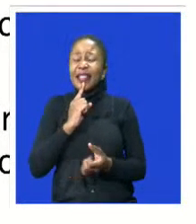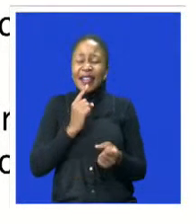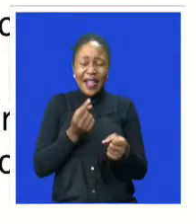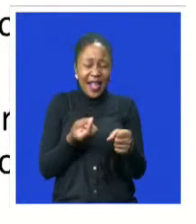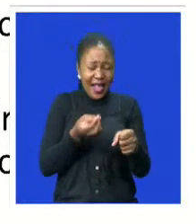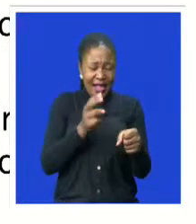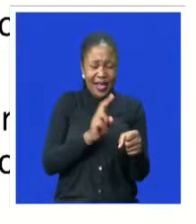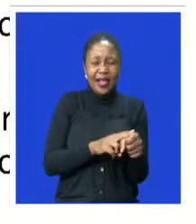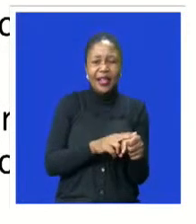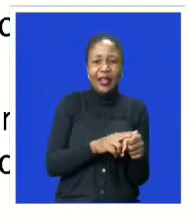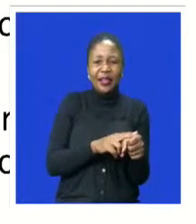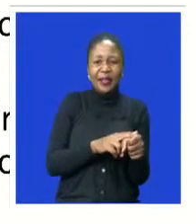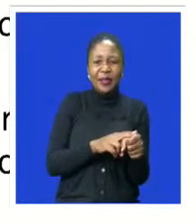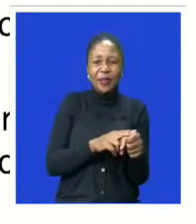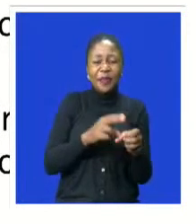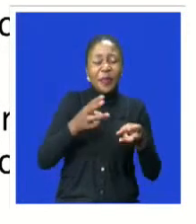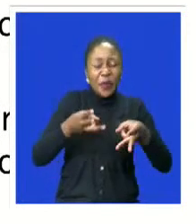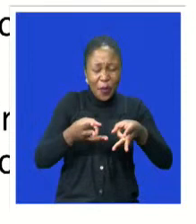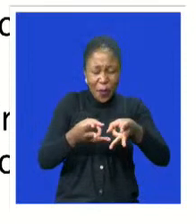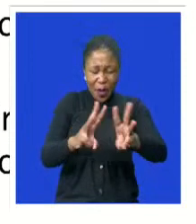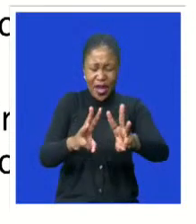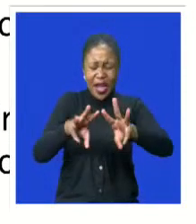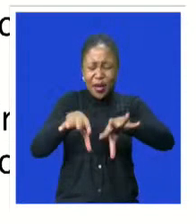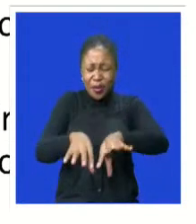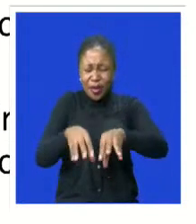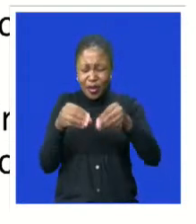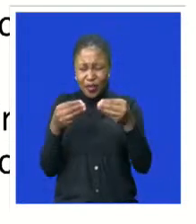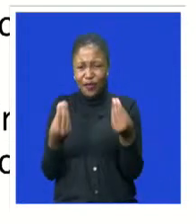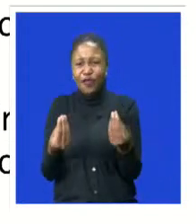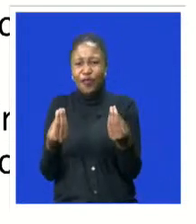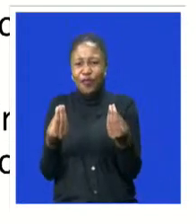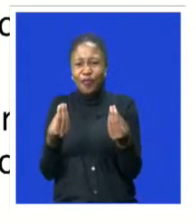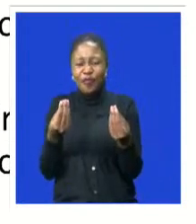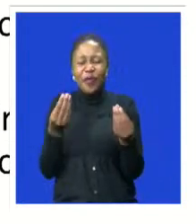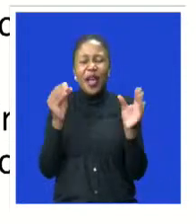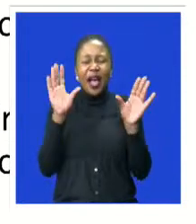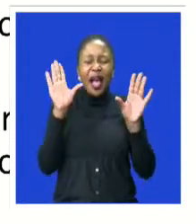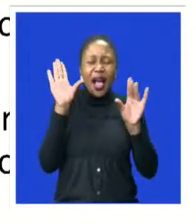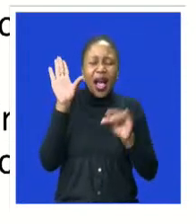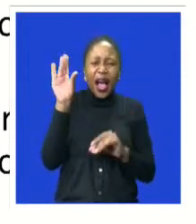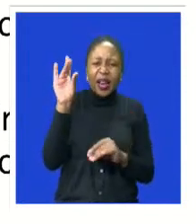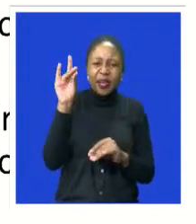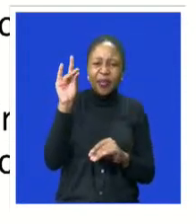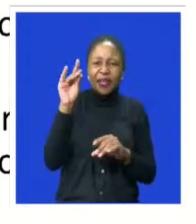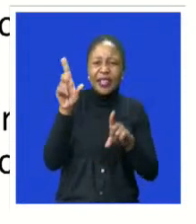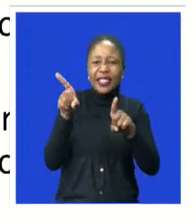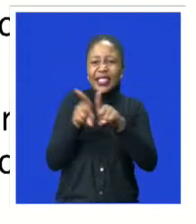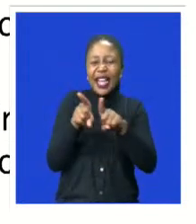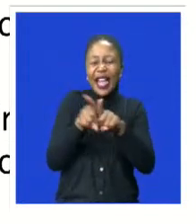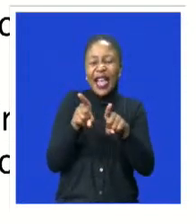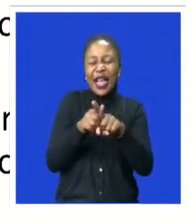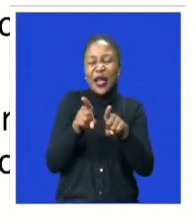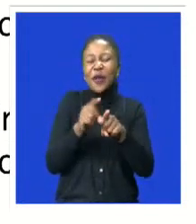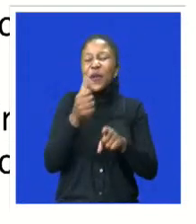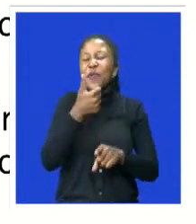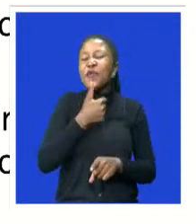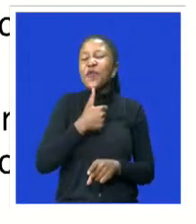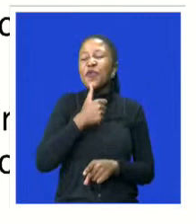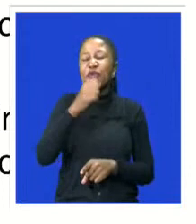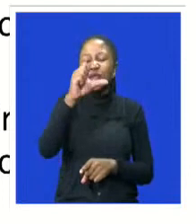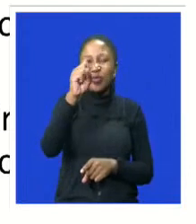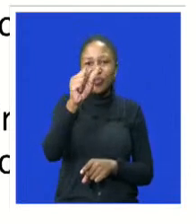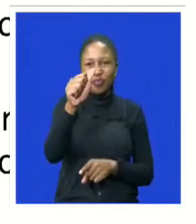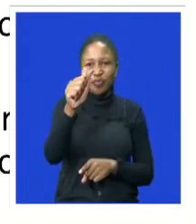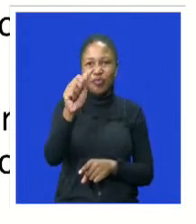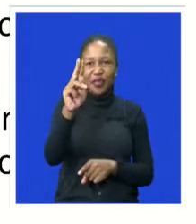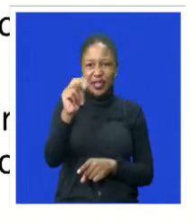the one that was used by the San, by using the bows and the poisoned arrows. And they